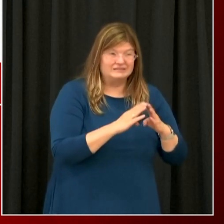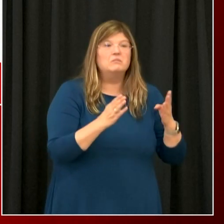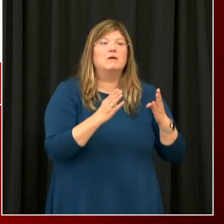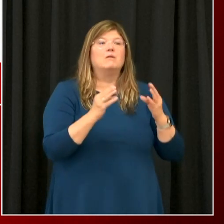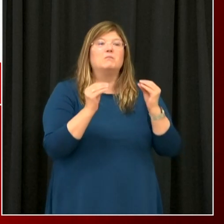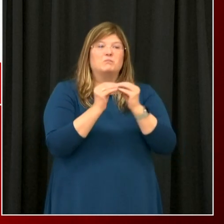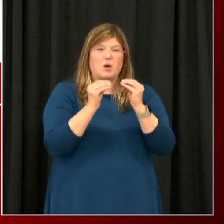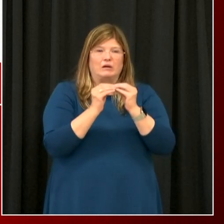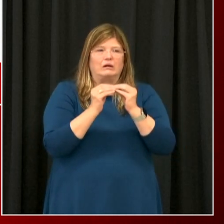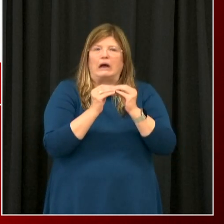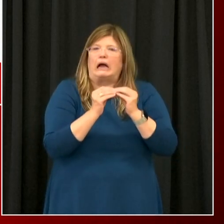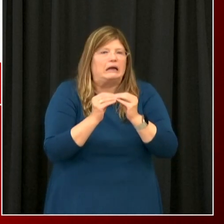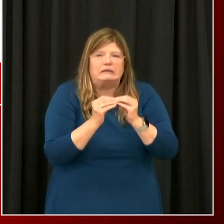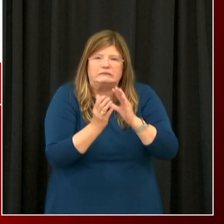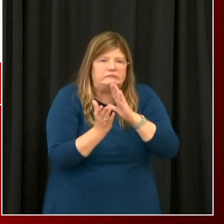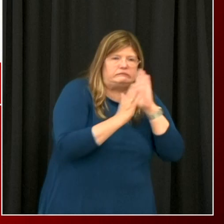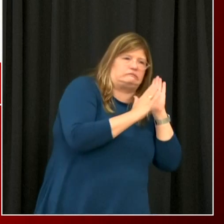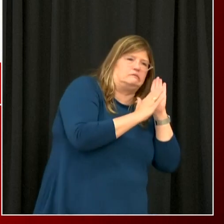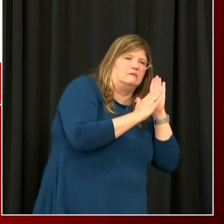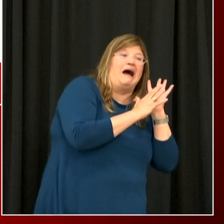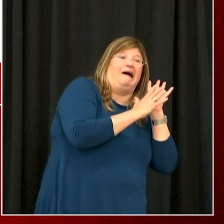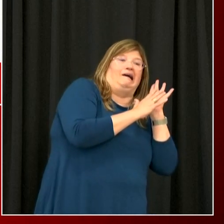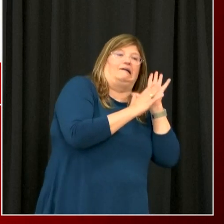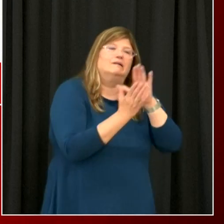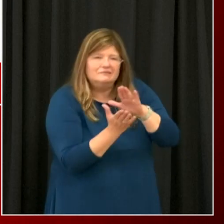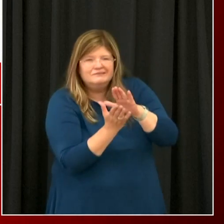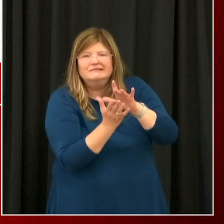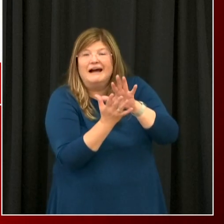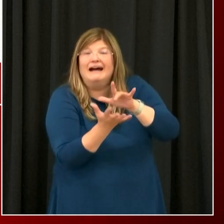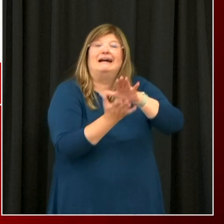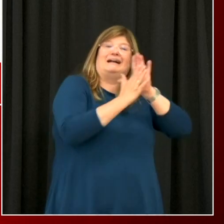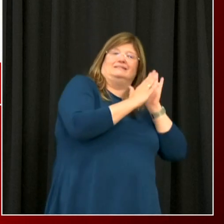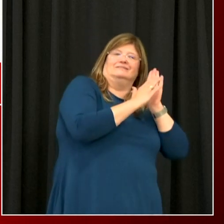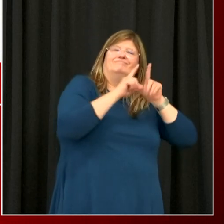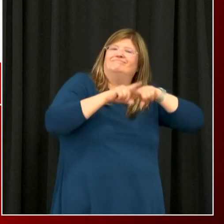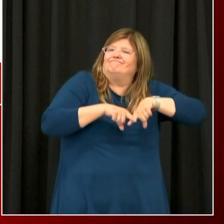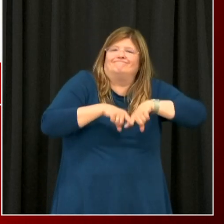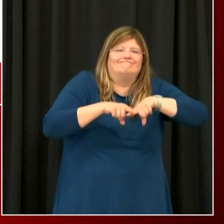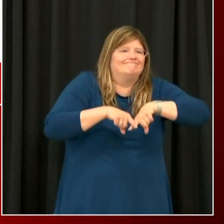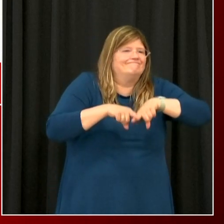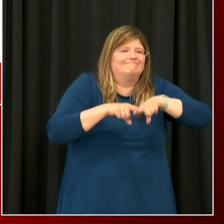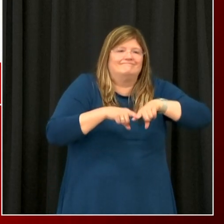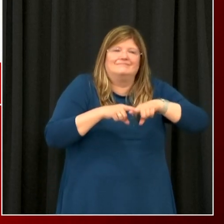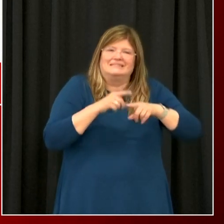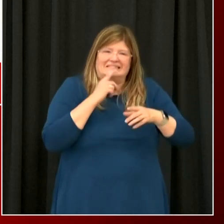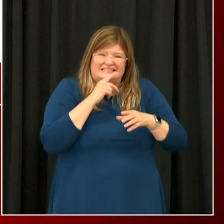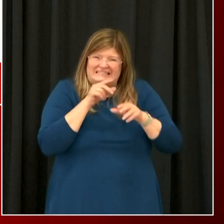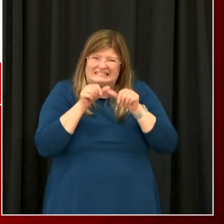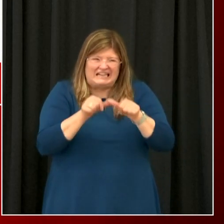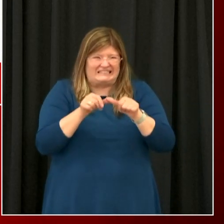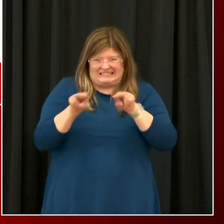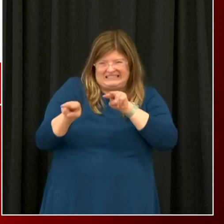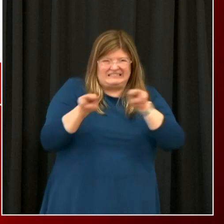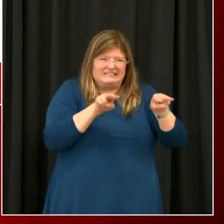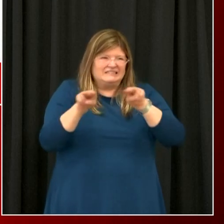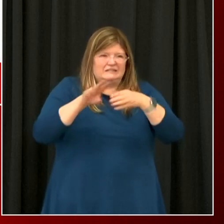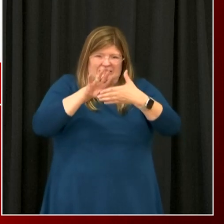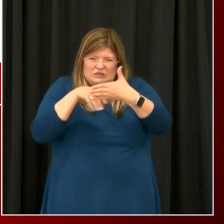these categories, or what we call our non-pharmaceutical interventions, depending on any of these